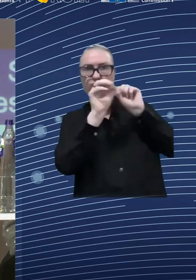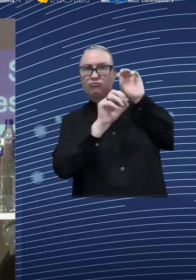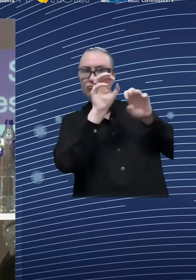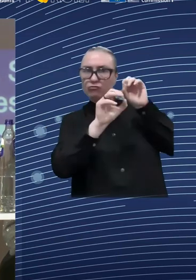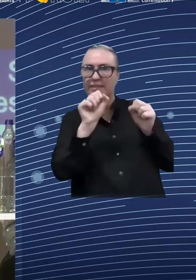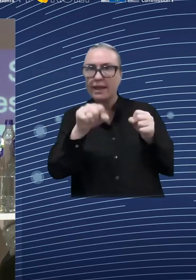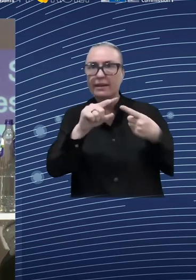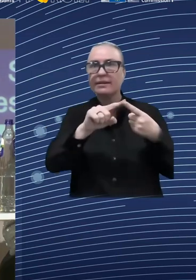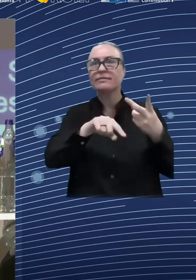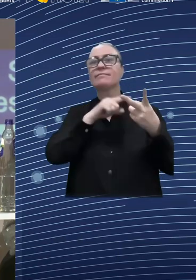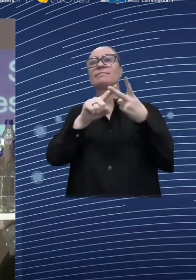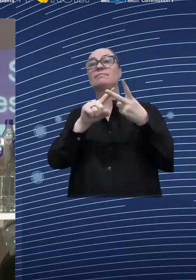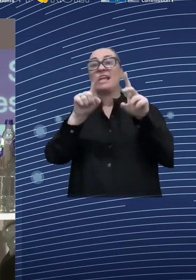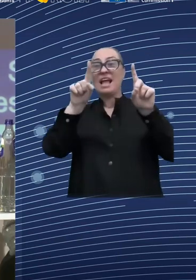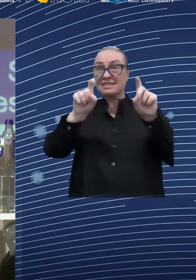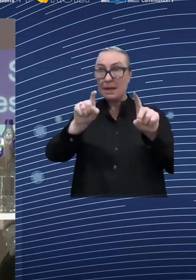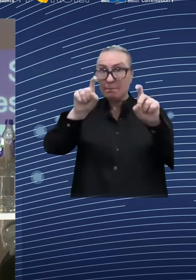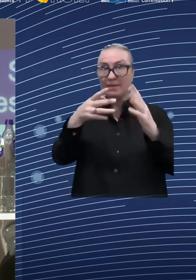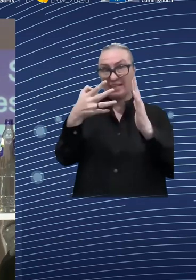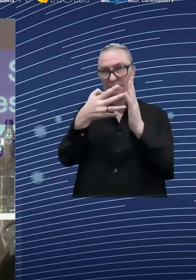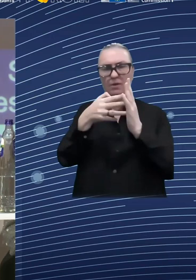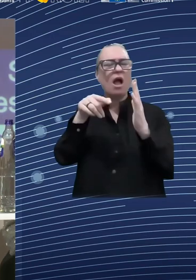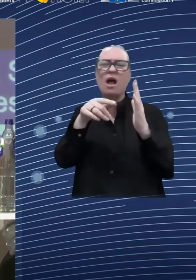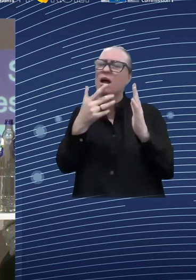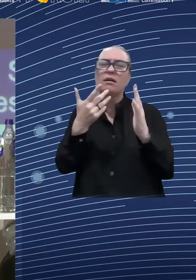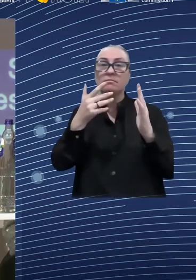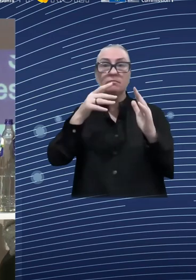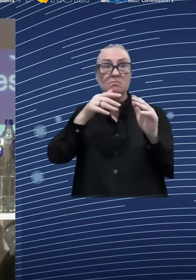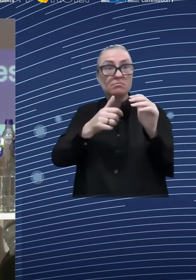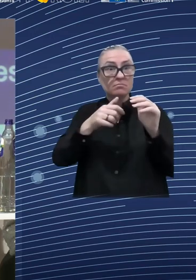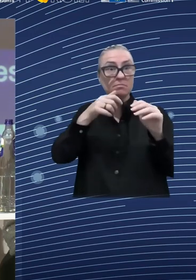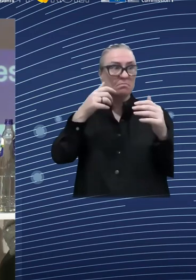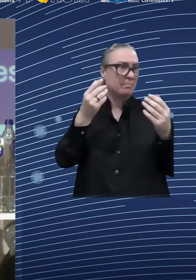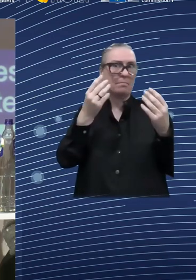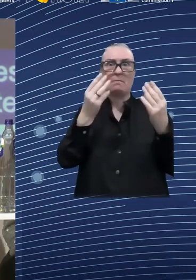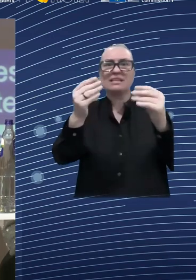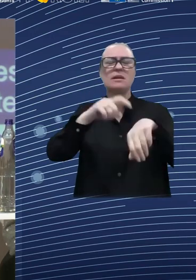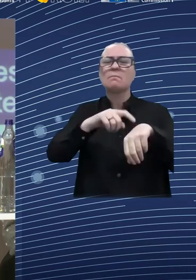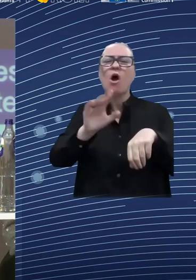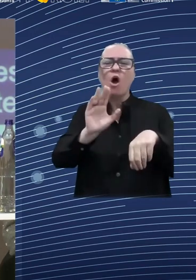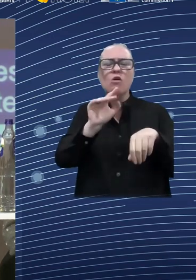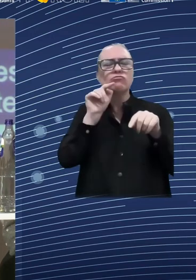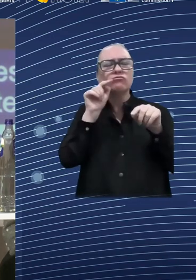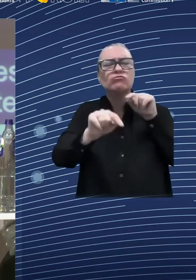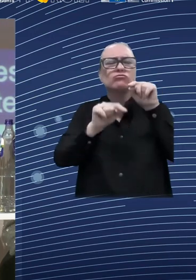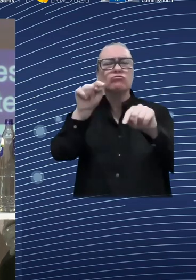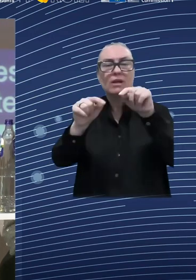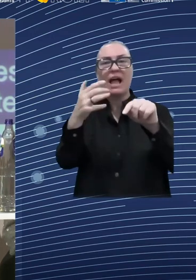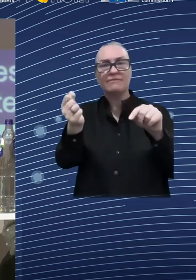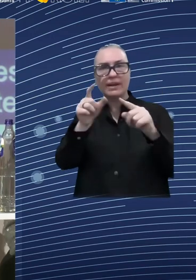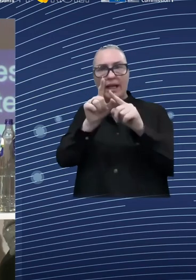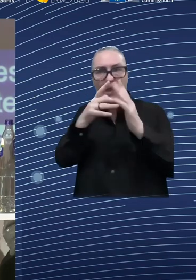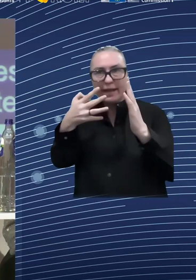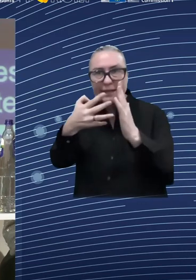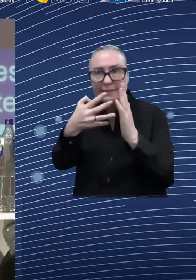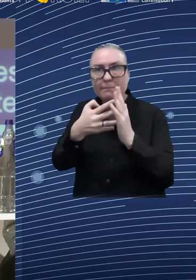tickets of the people to tell us, oh, you should have to change that, it's better to do like that. There is new skills on that.